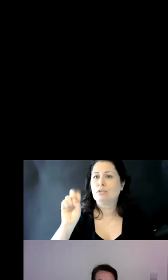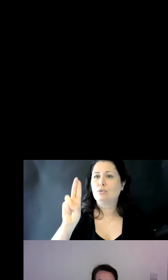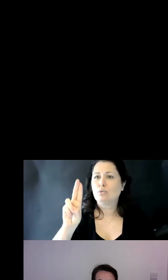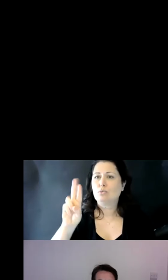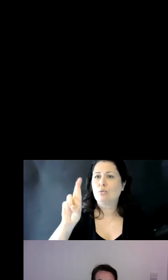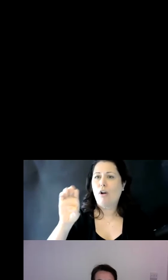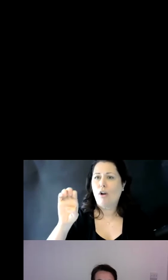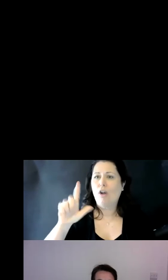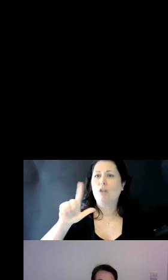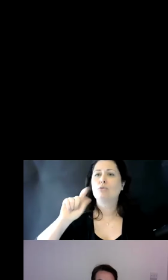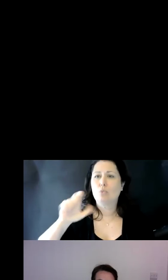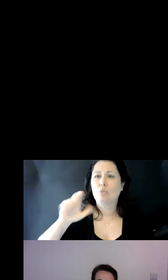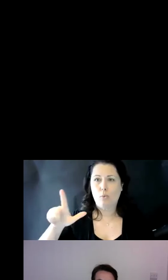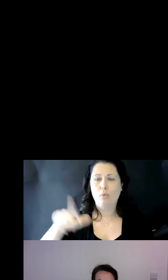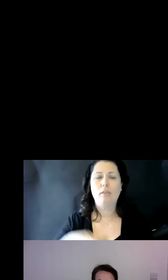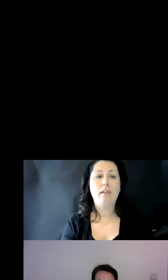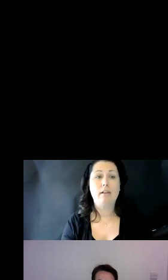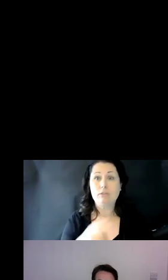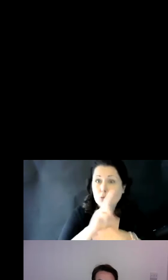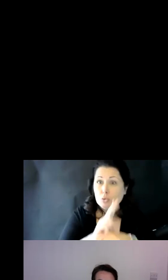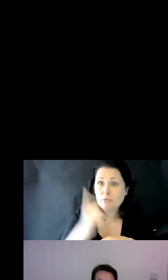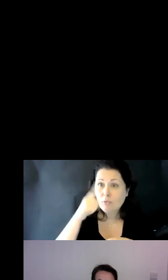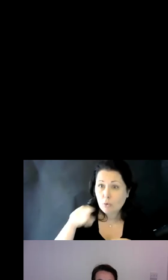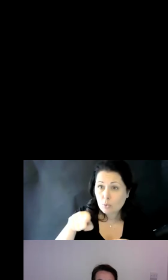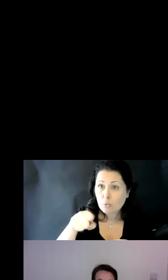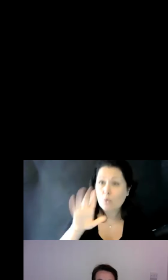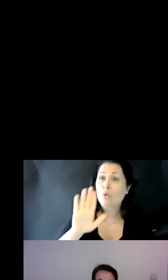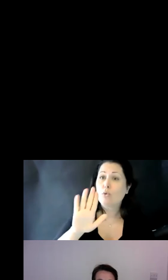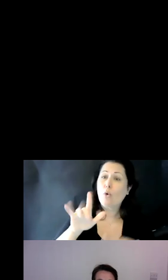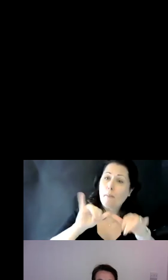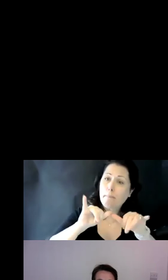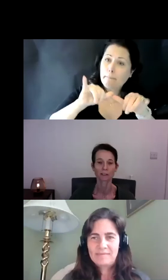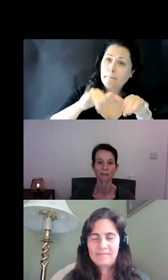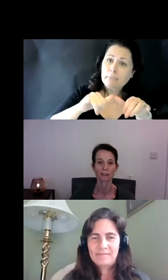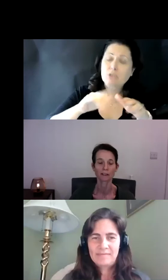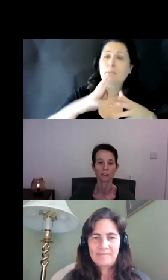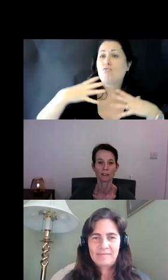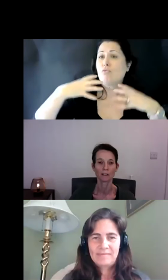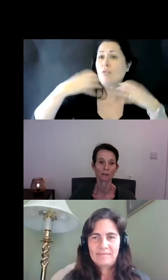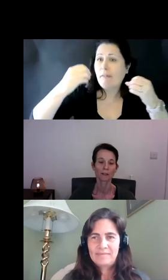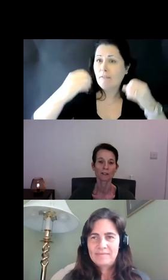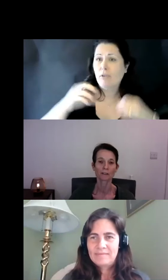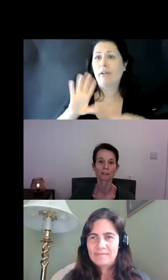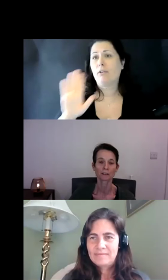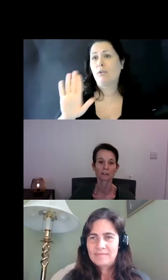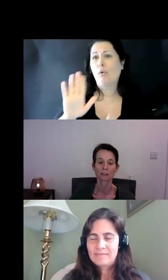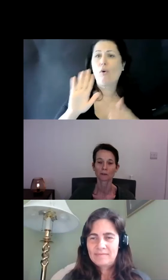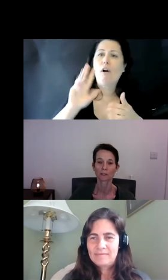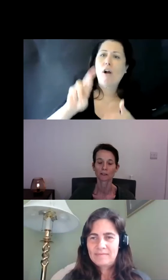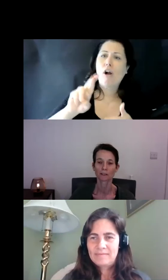really to throw open whether or not this might be useful for you in measuring recovery in RCCs, or whether